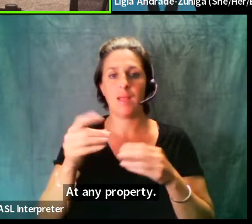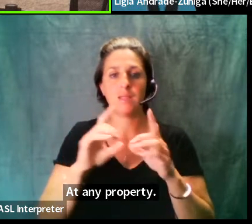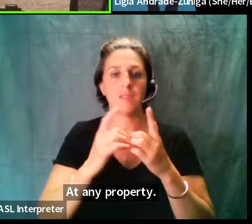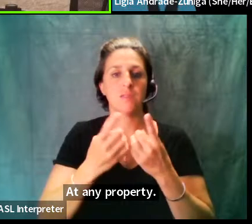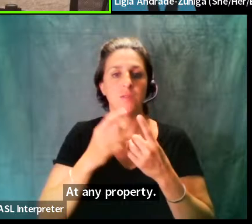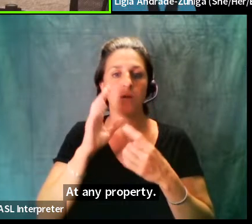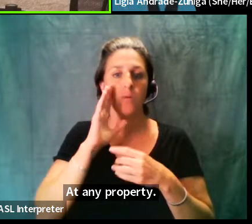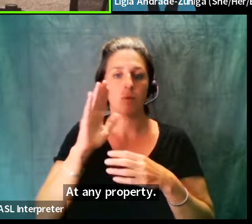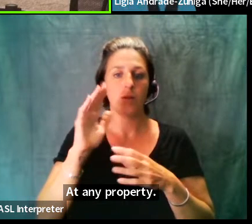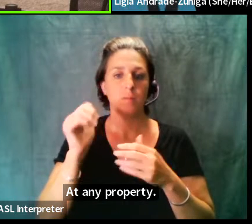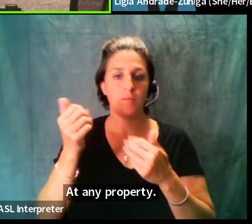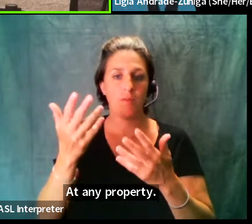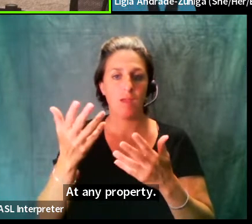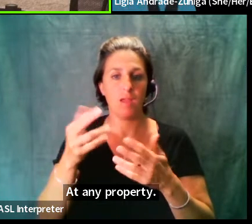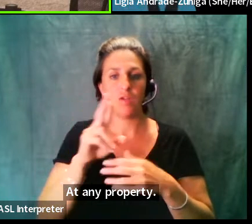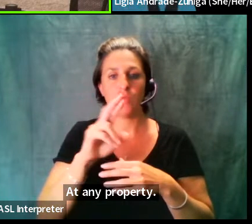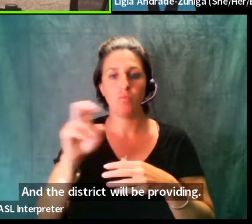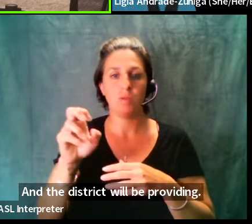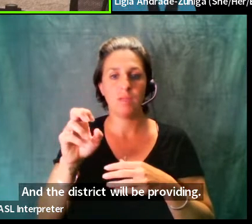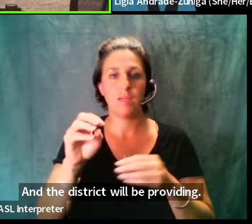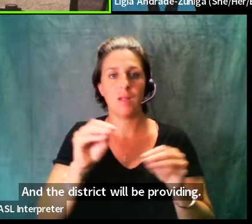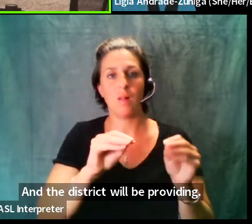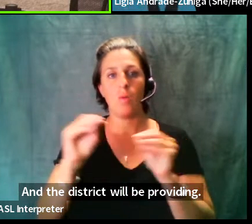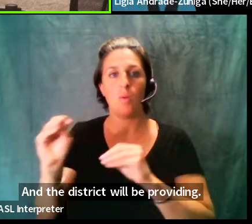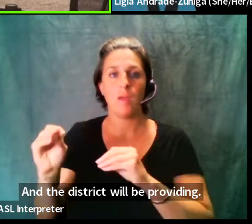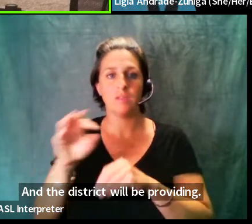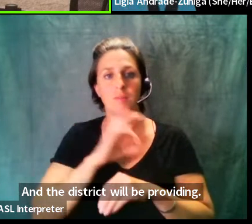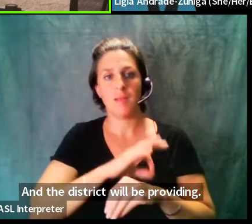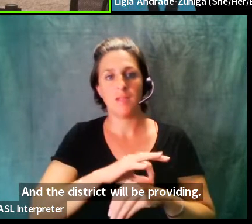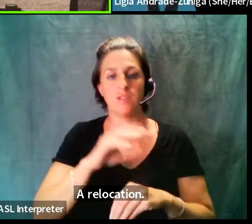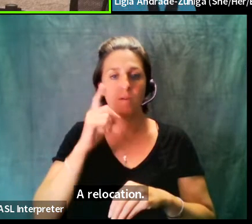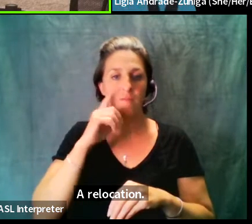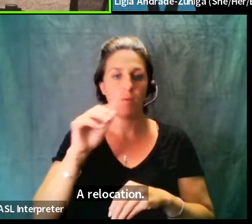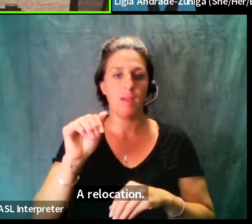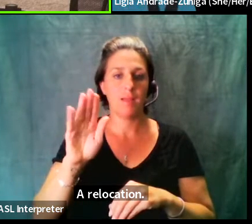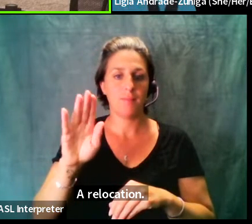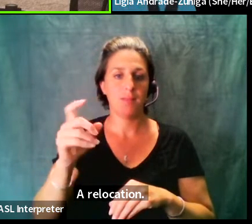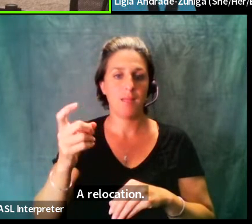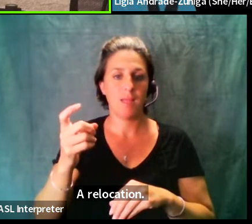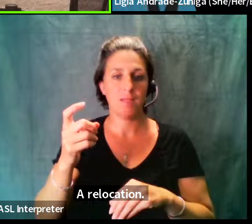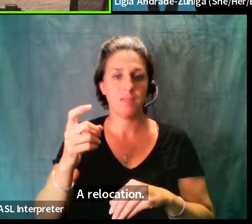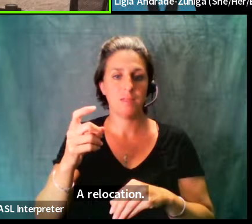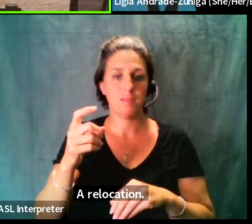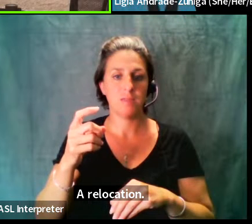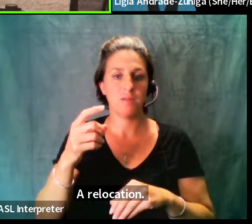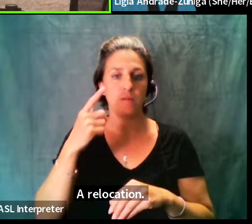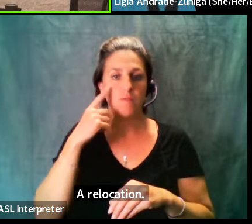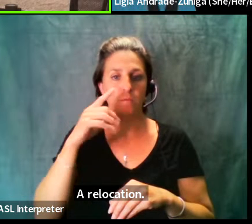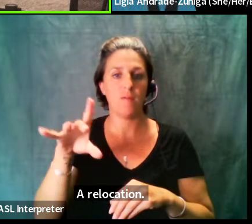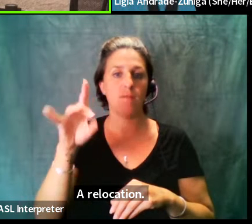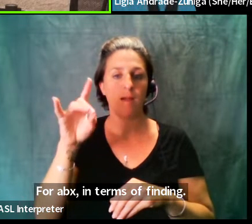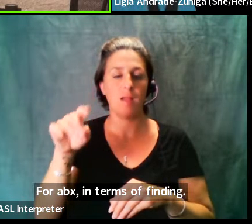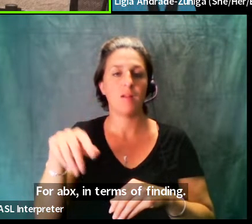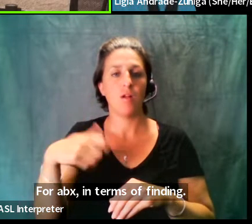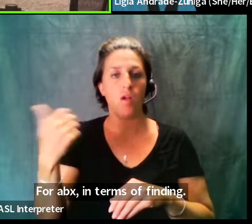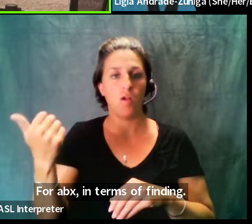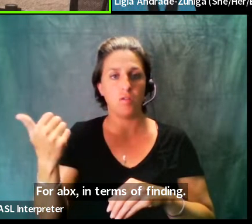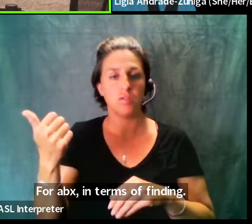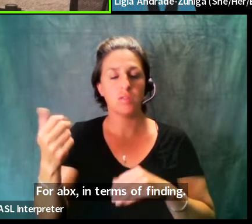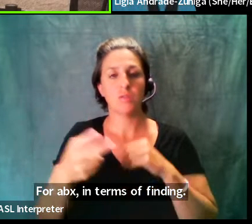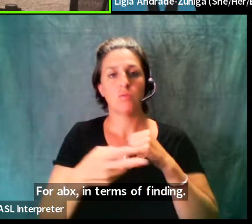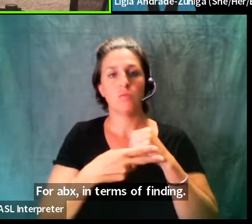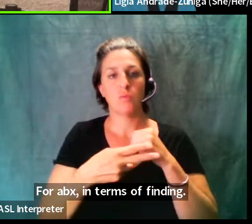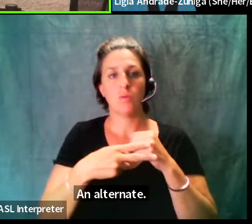providing relocation benefits for ABX in terms of finding an alternate storage